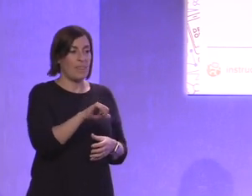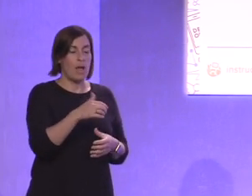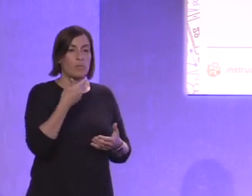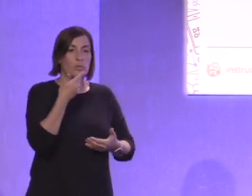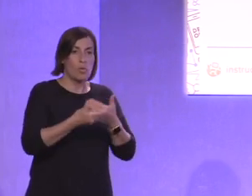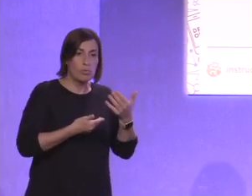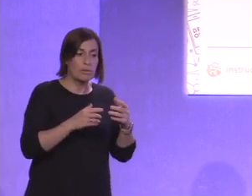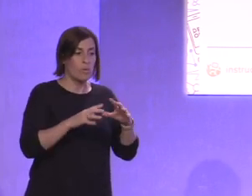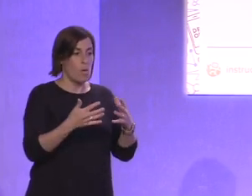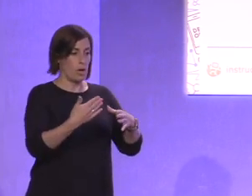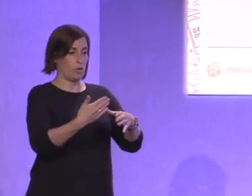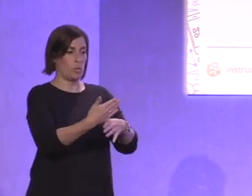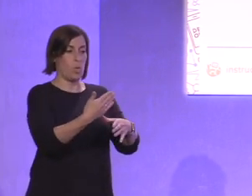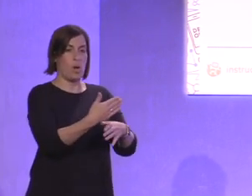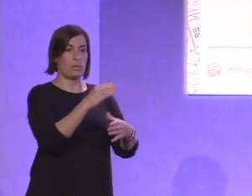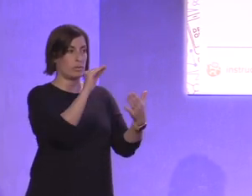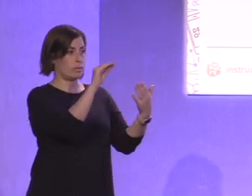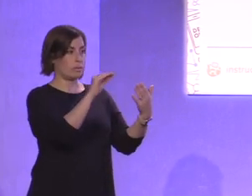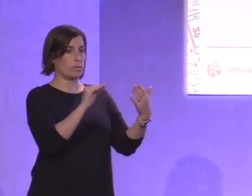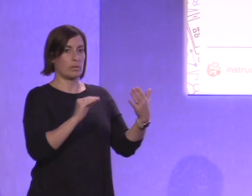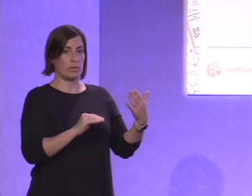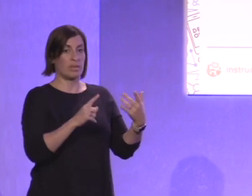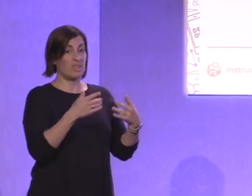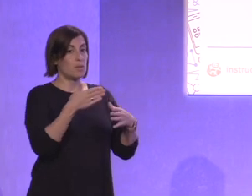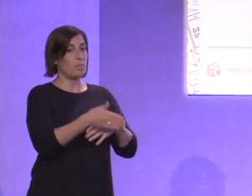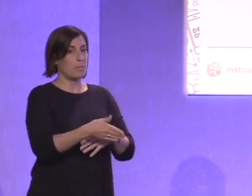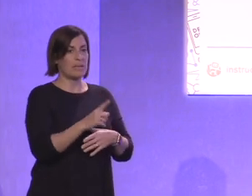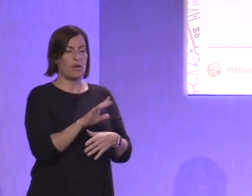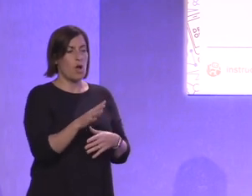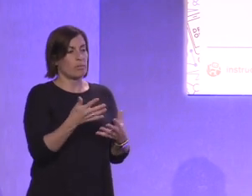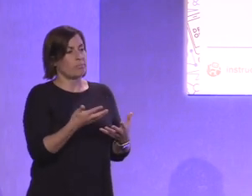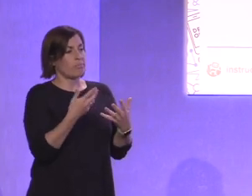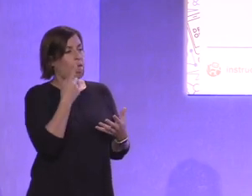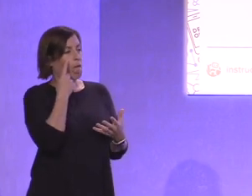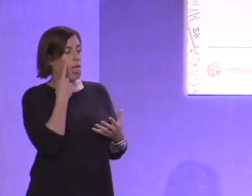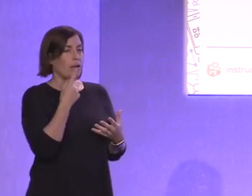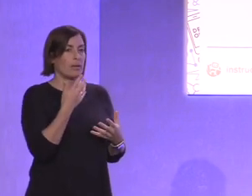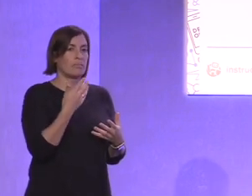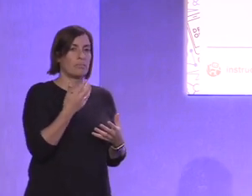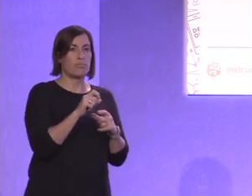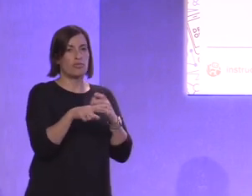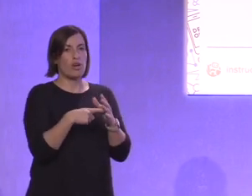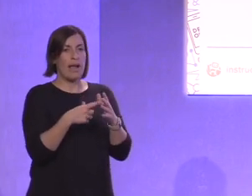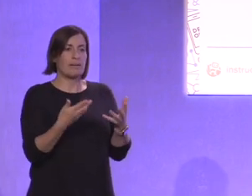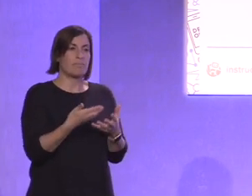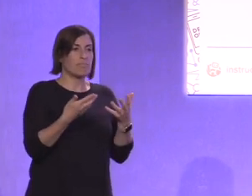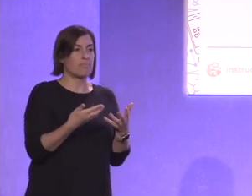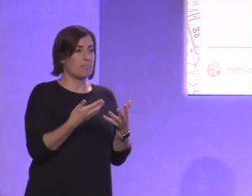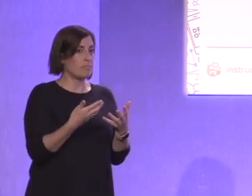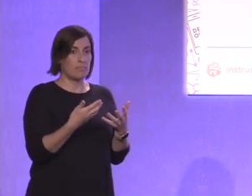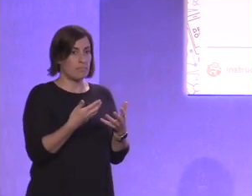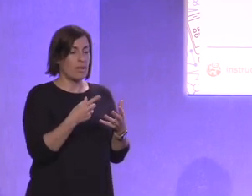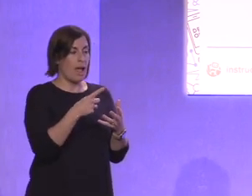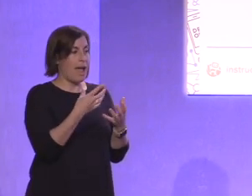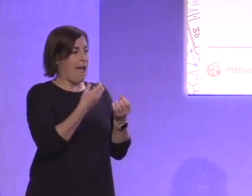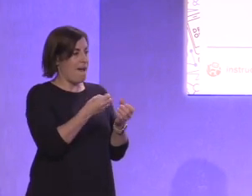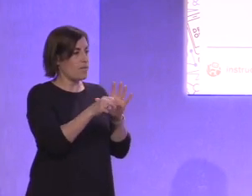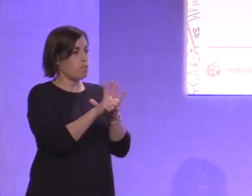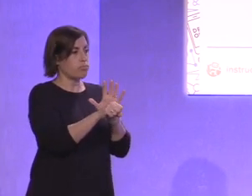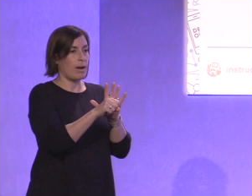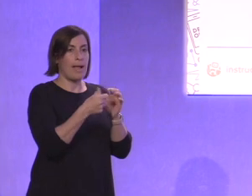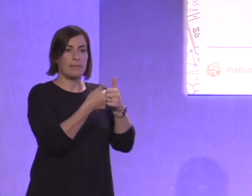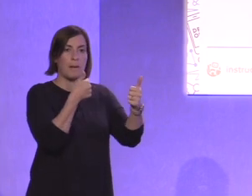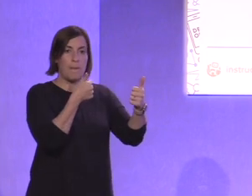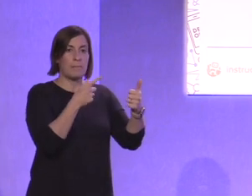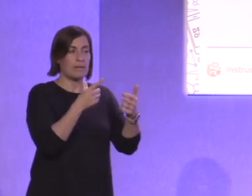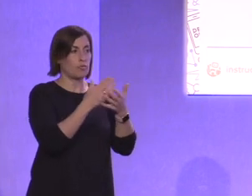chores created. So it's busy. It's not a toy project that we run. It's something that carries the brand of the company. So it's something that's